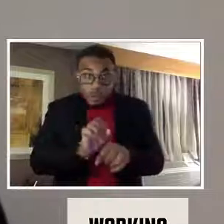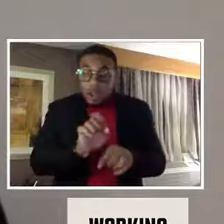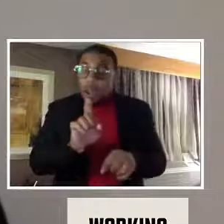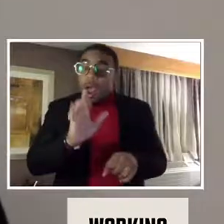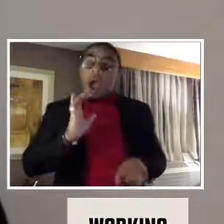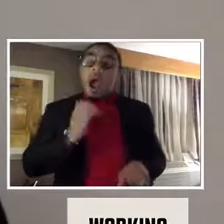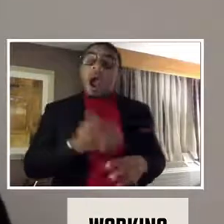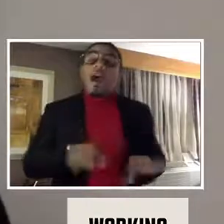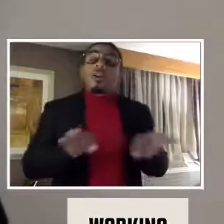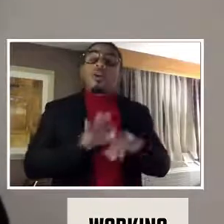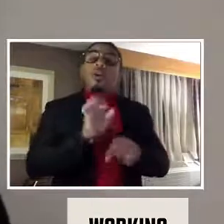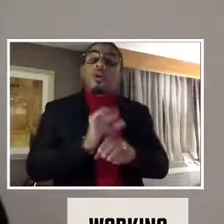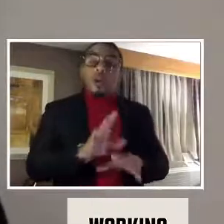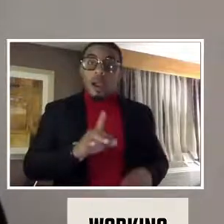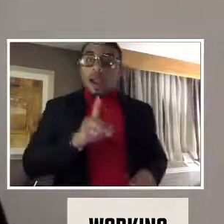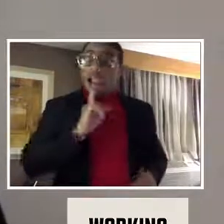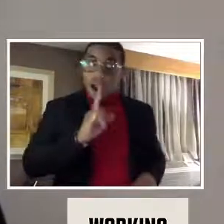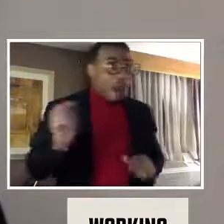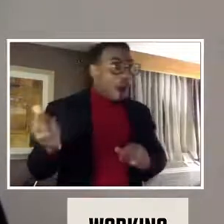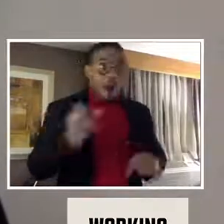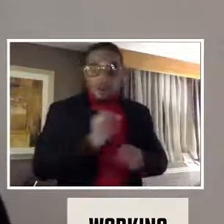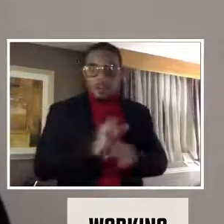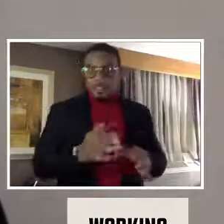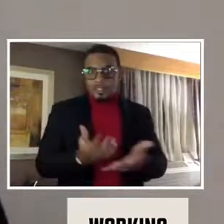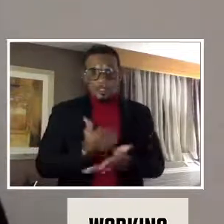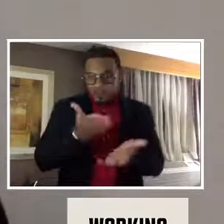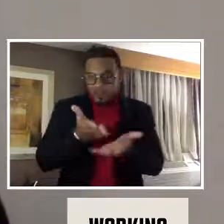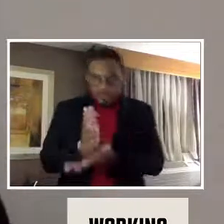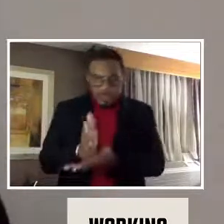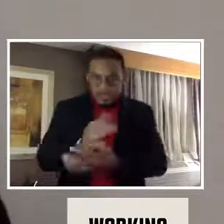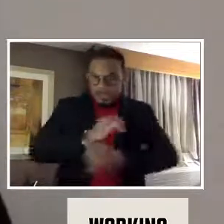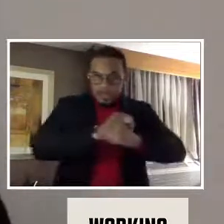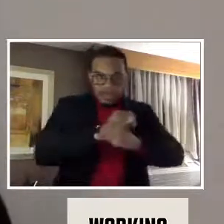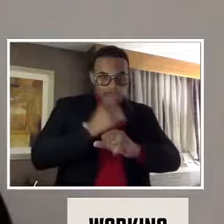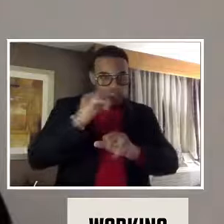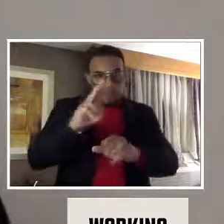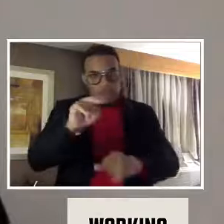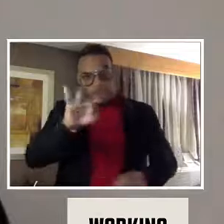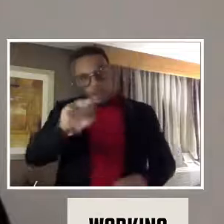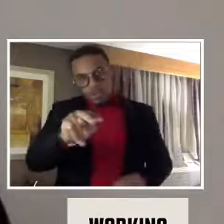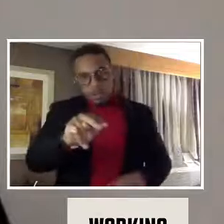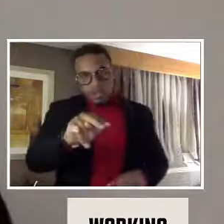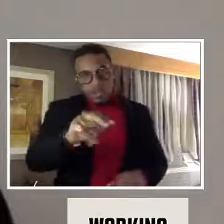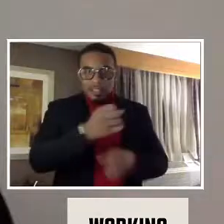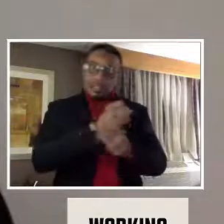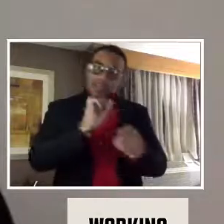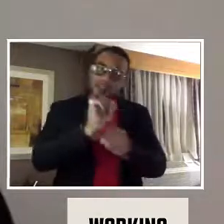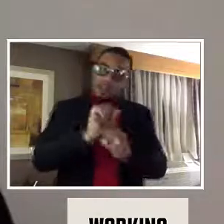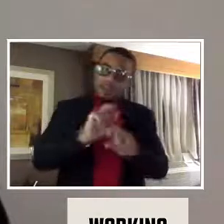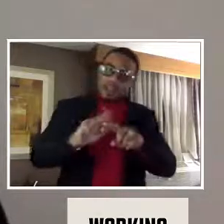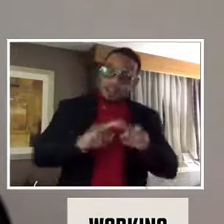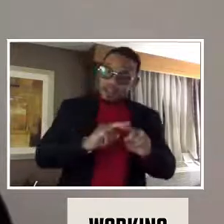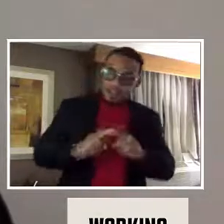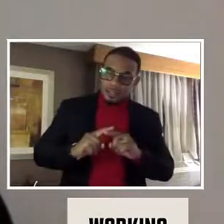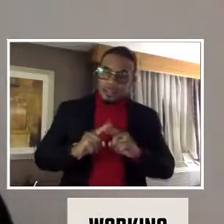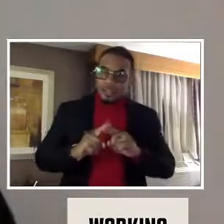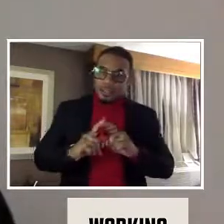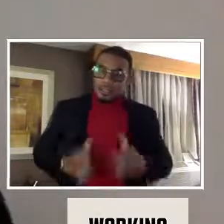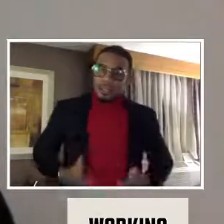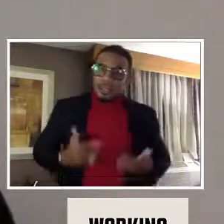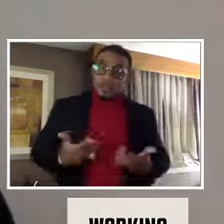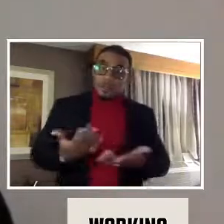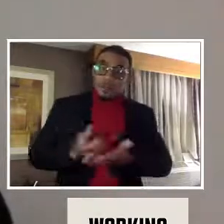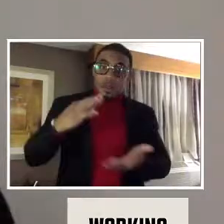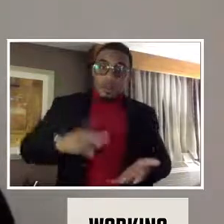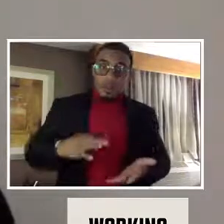our essential workers and all works deserve the rights and protections of a union and safe working conditions and a living